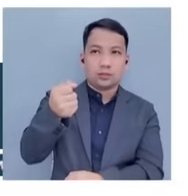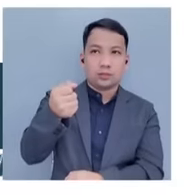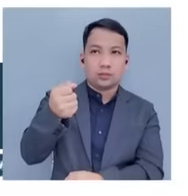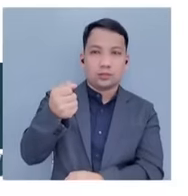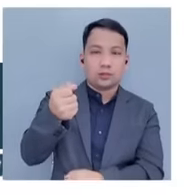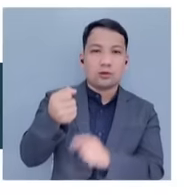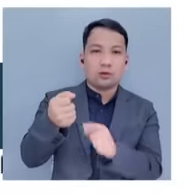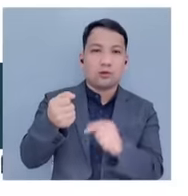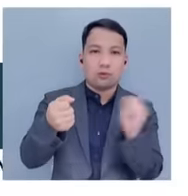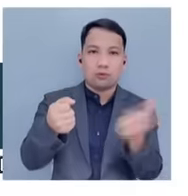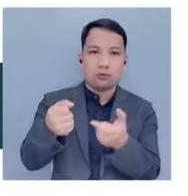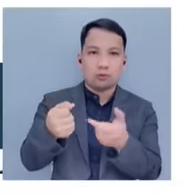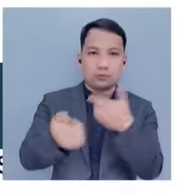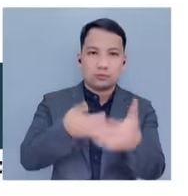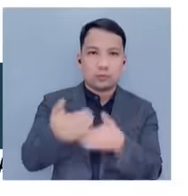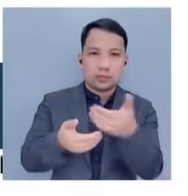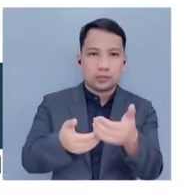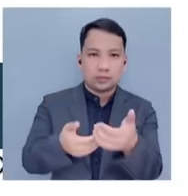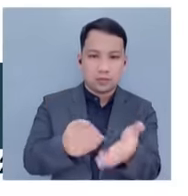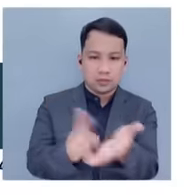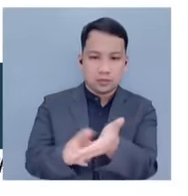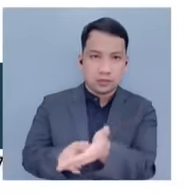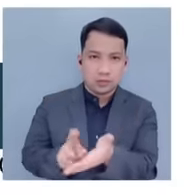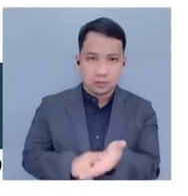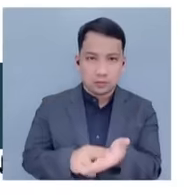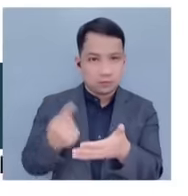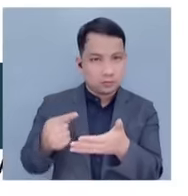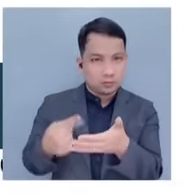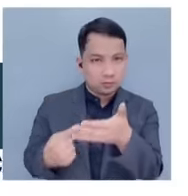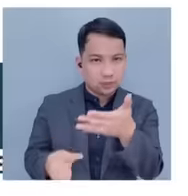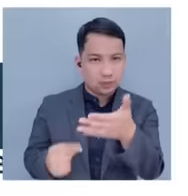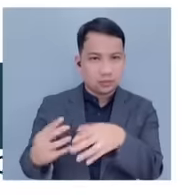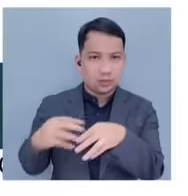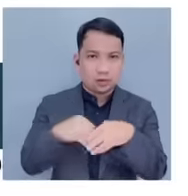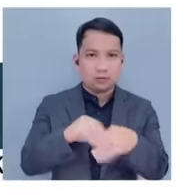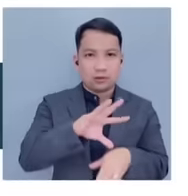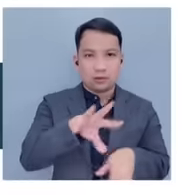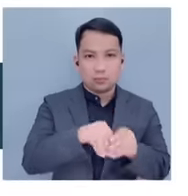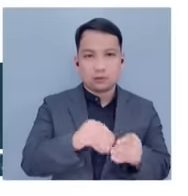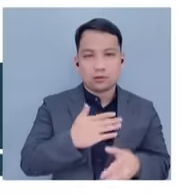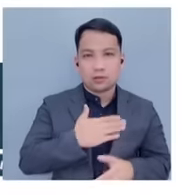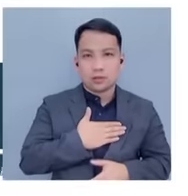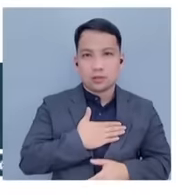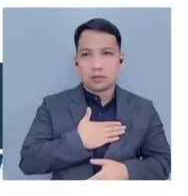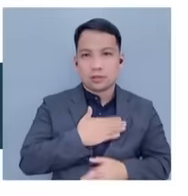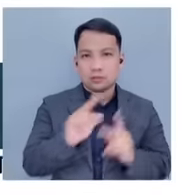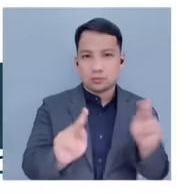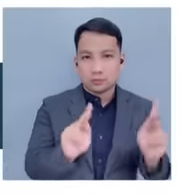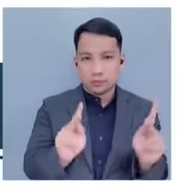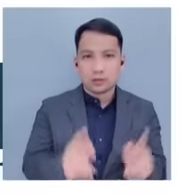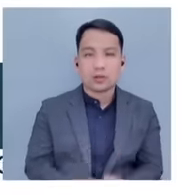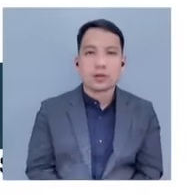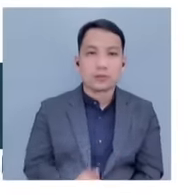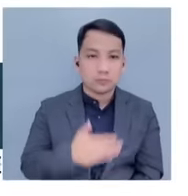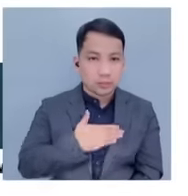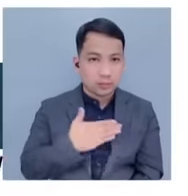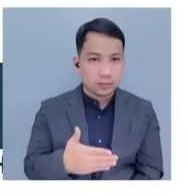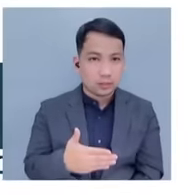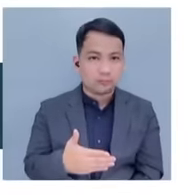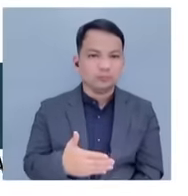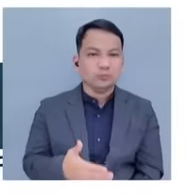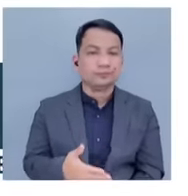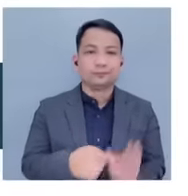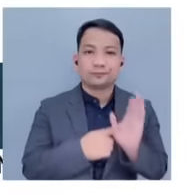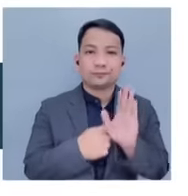any process that's that will be involved in the People's Initiative. You've got the manifesto coming from the